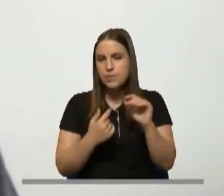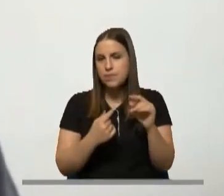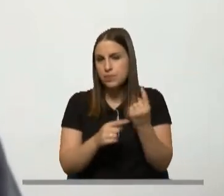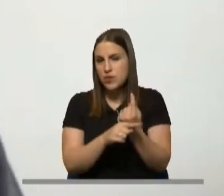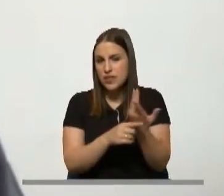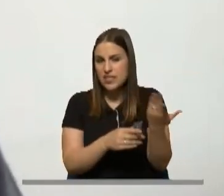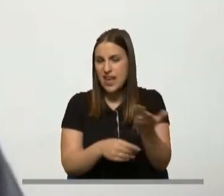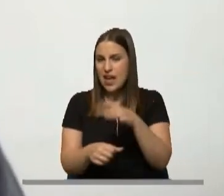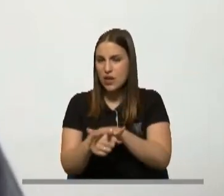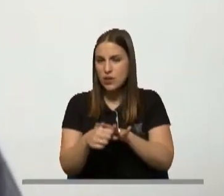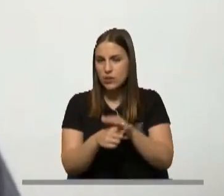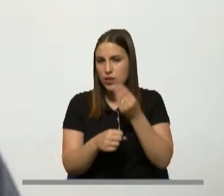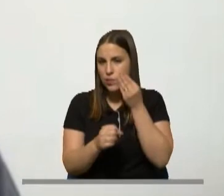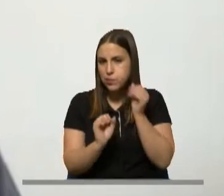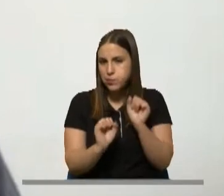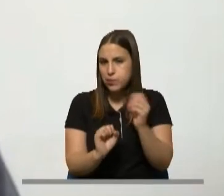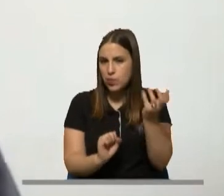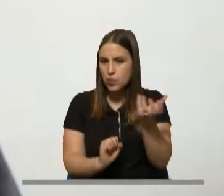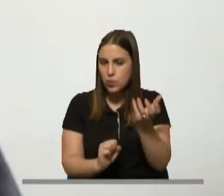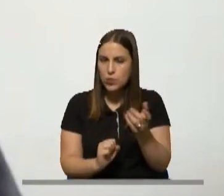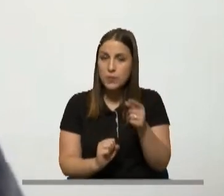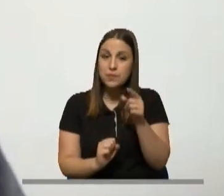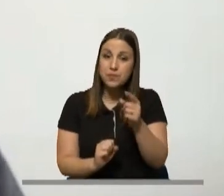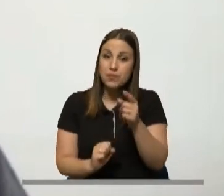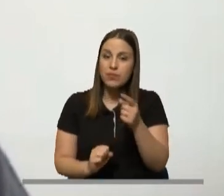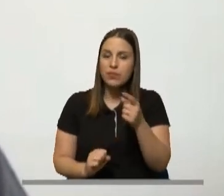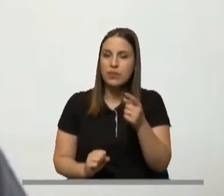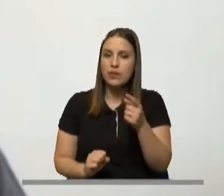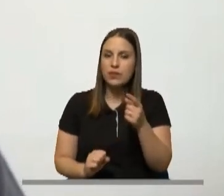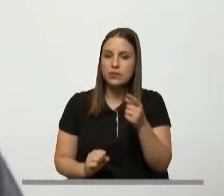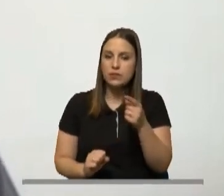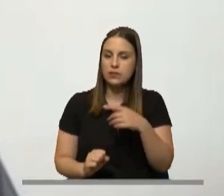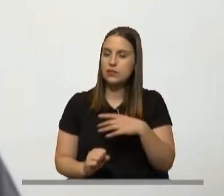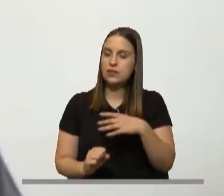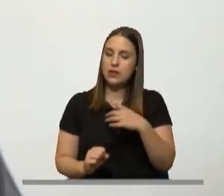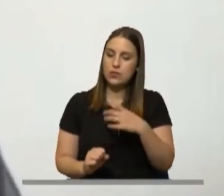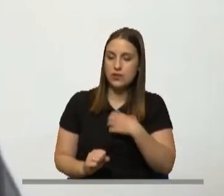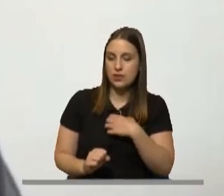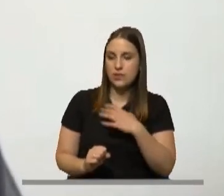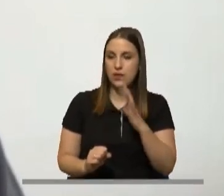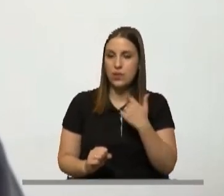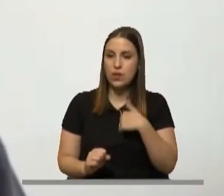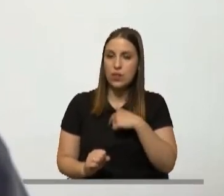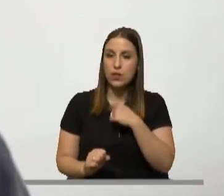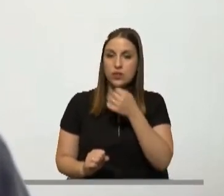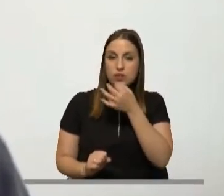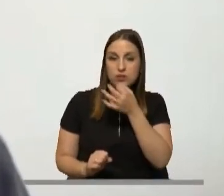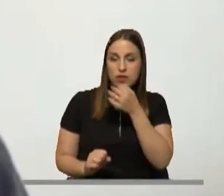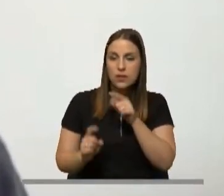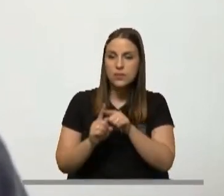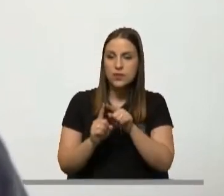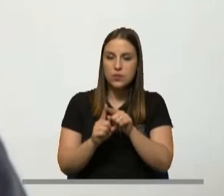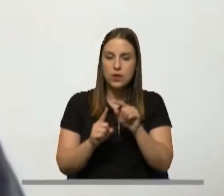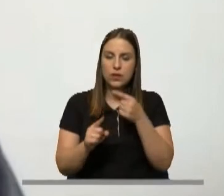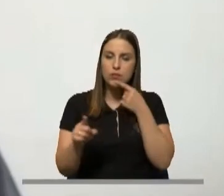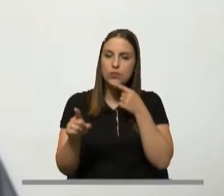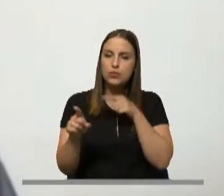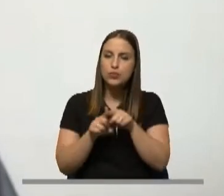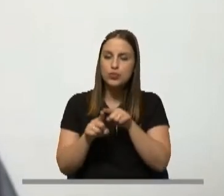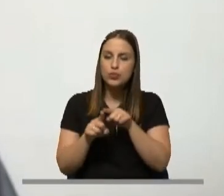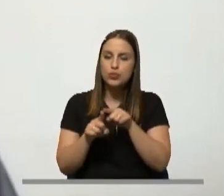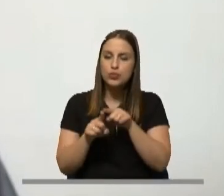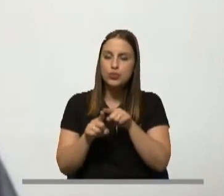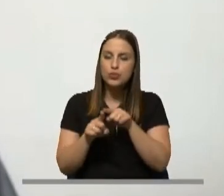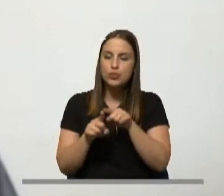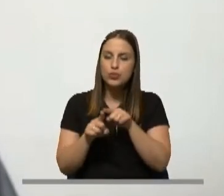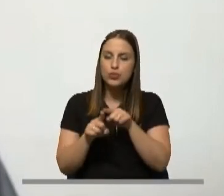This is what we are meant when we talk about politicizing artifacts. Democracy